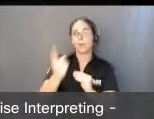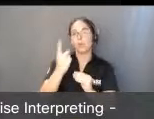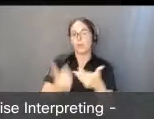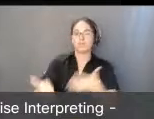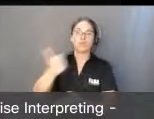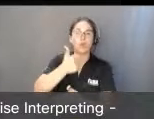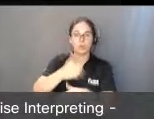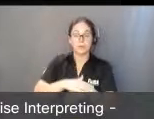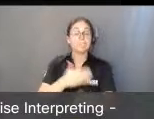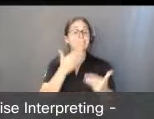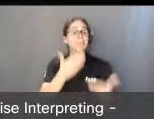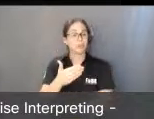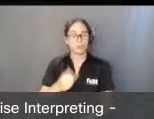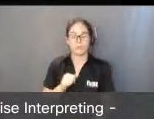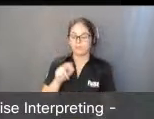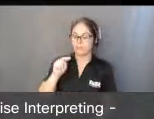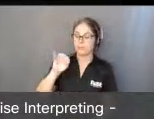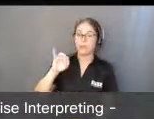Perez.